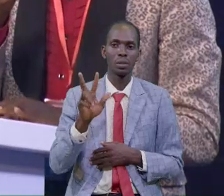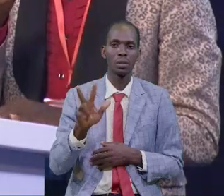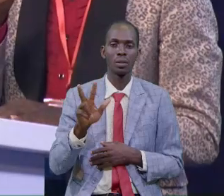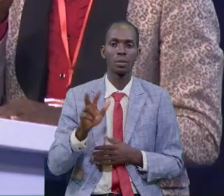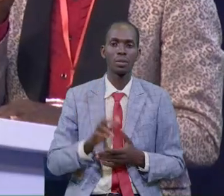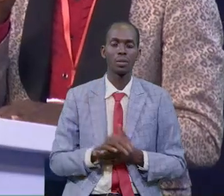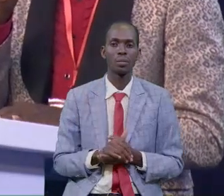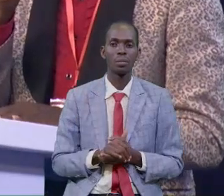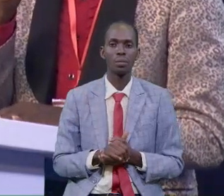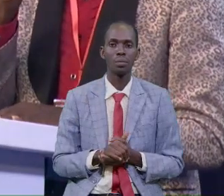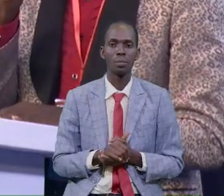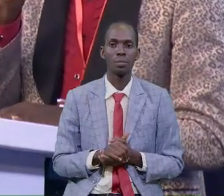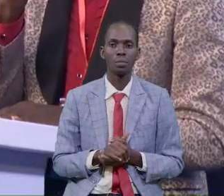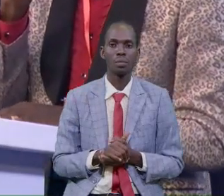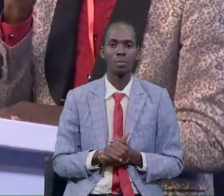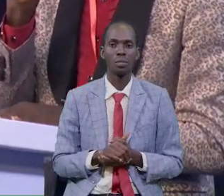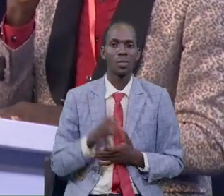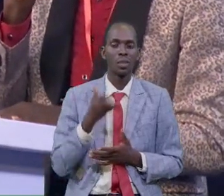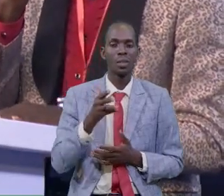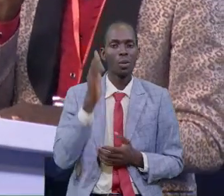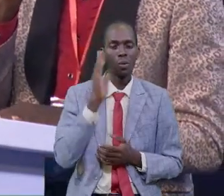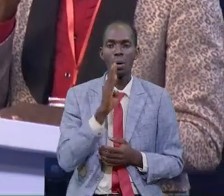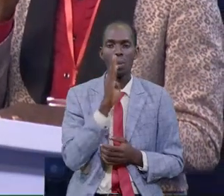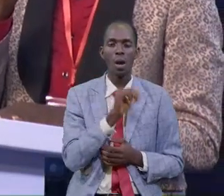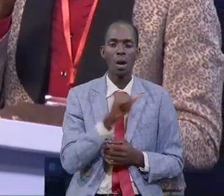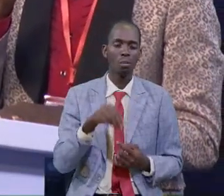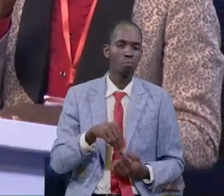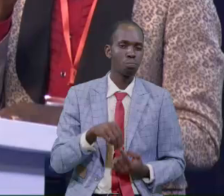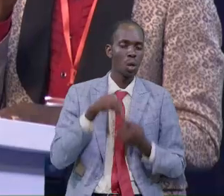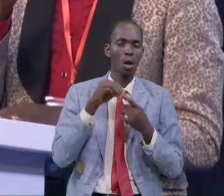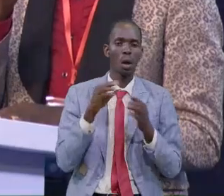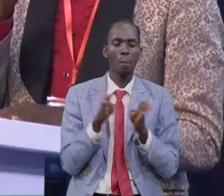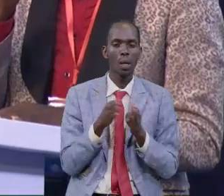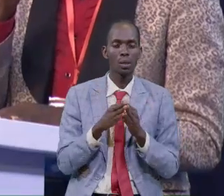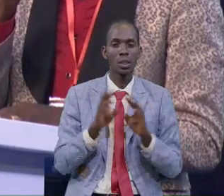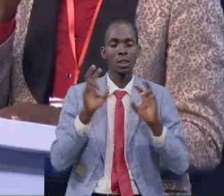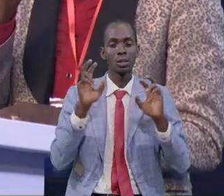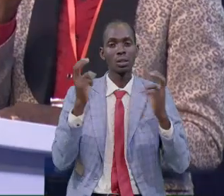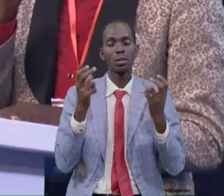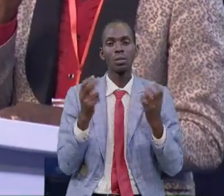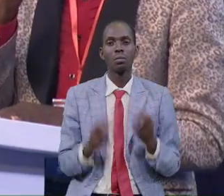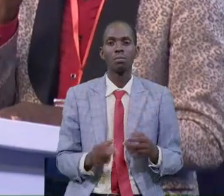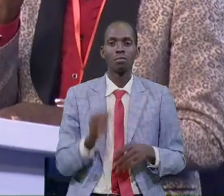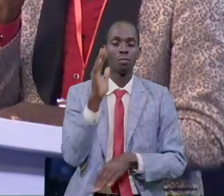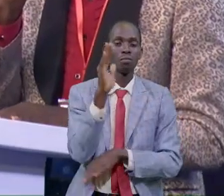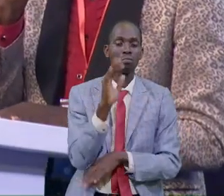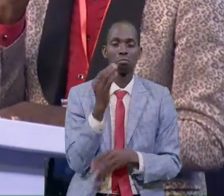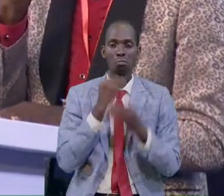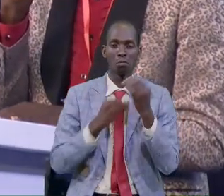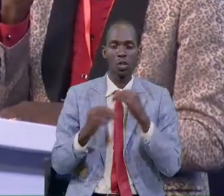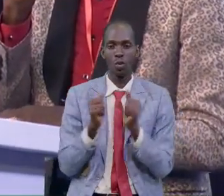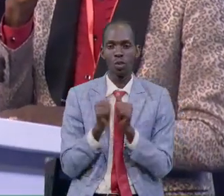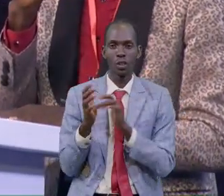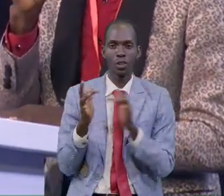+234 915 915 444 92 92 63 63. There will be a special meeting, lunch hour with Jesus, for all those who gave their lives